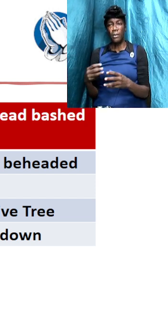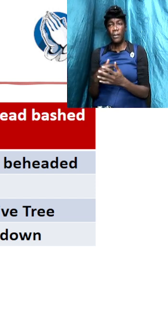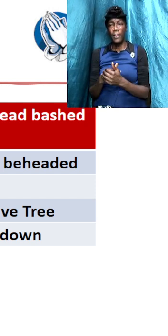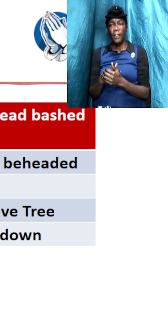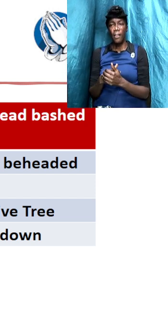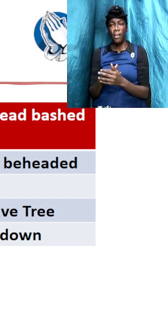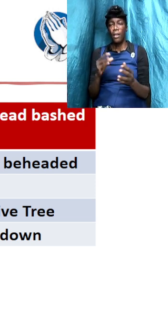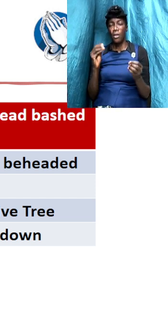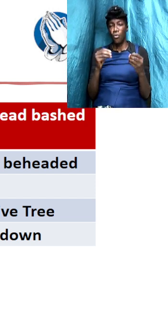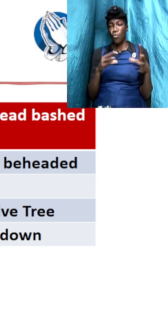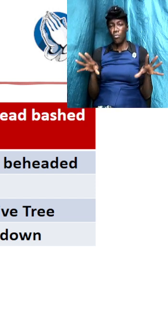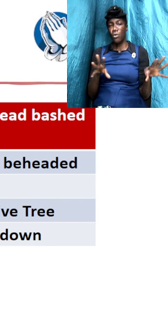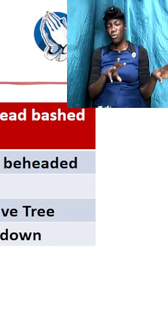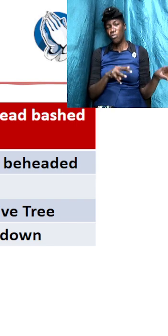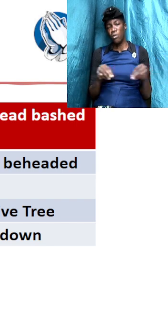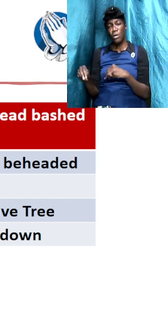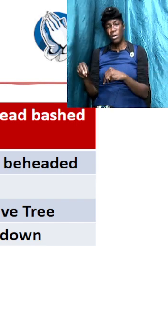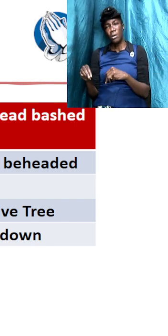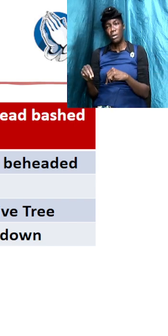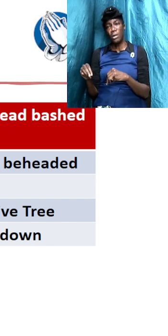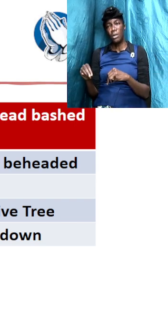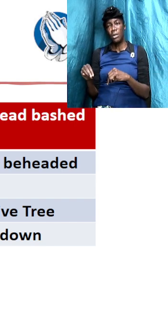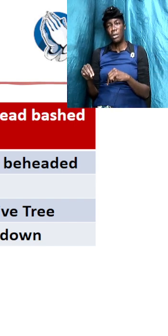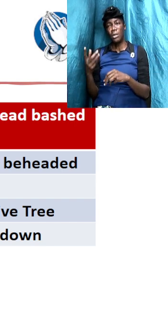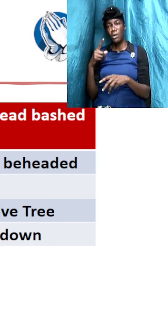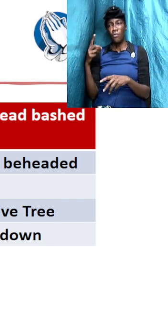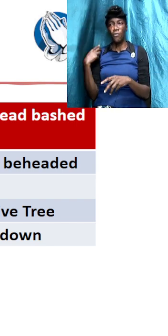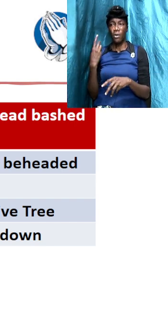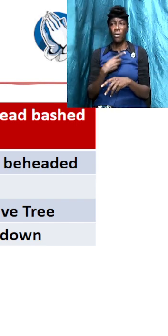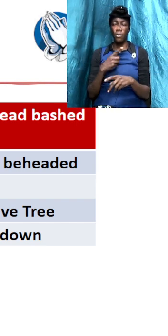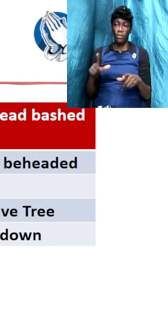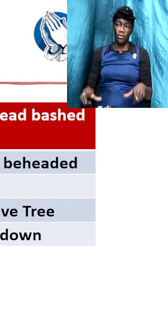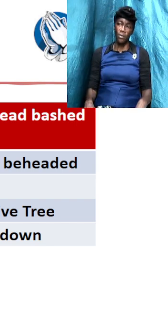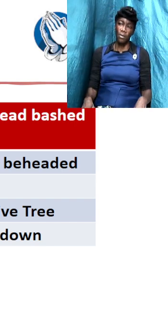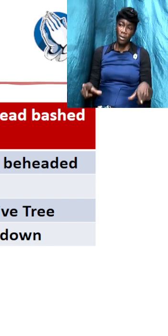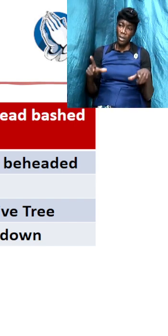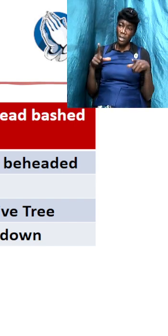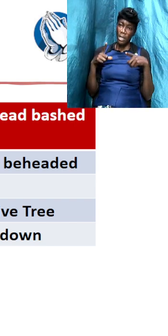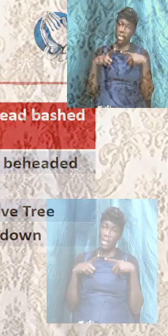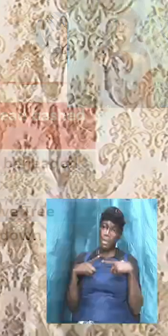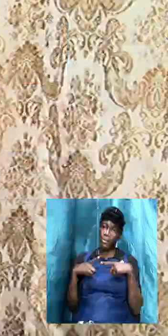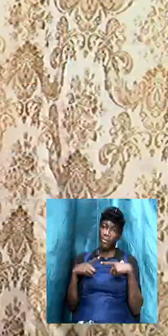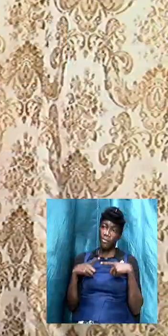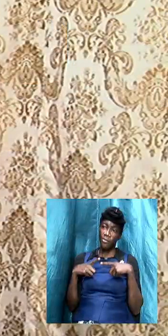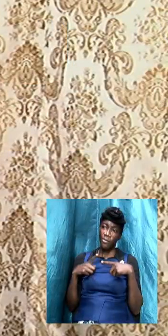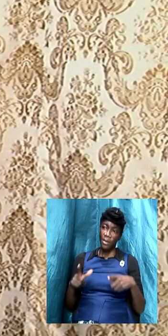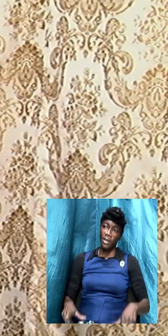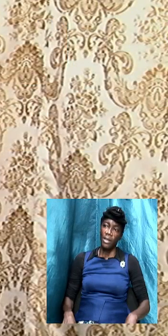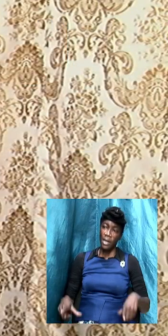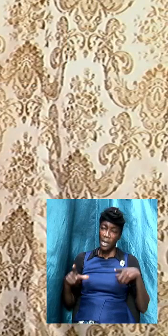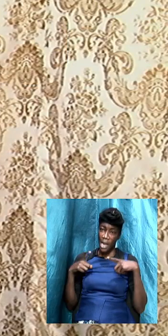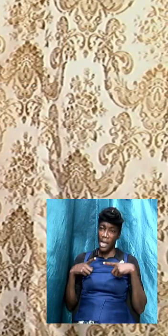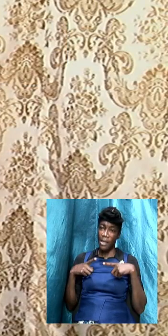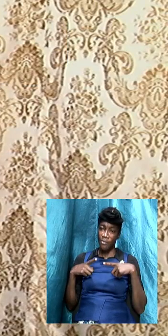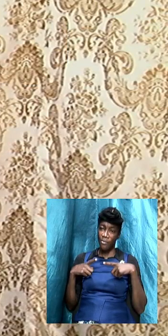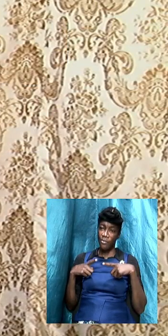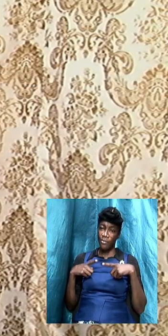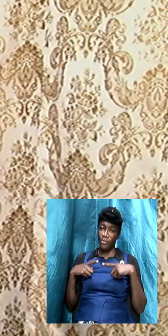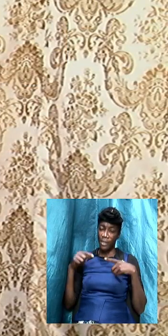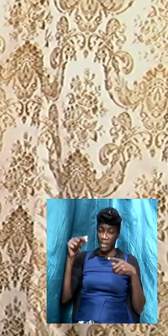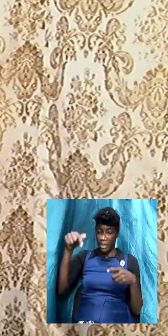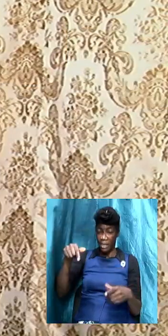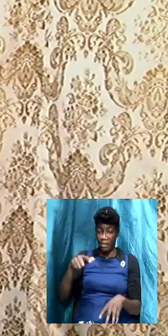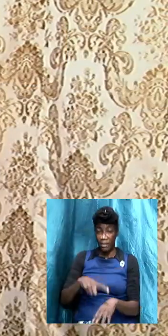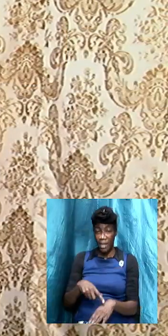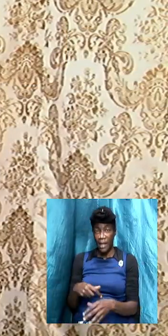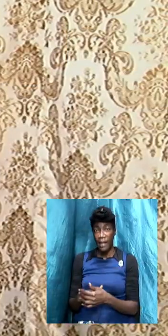Too much has gone for us to just live, amen, a life in this